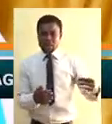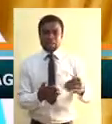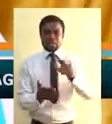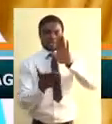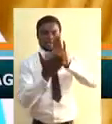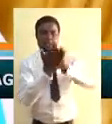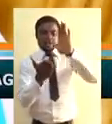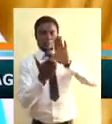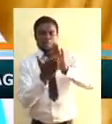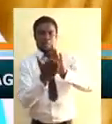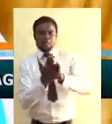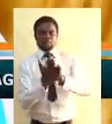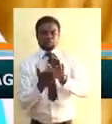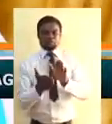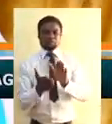immediately.